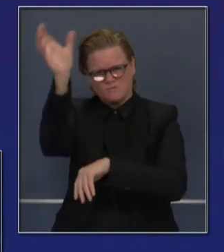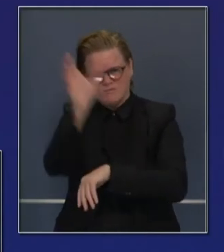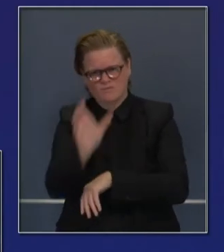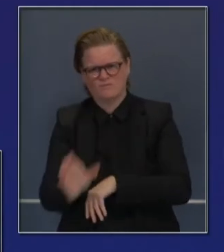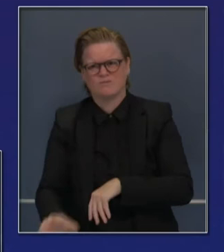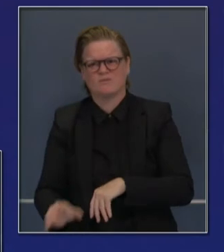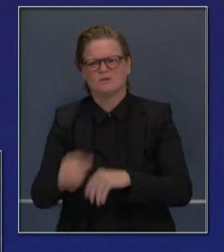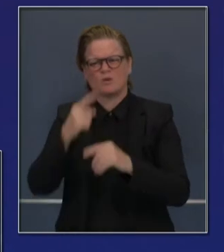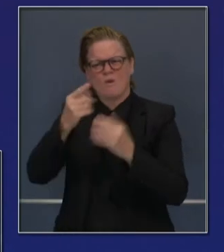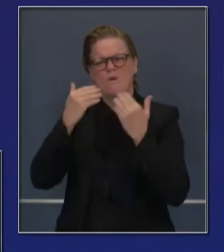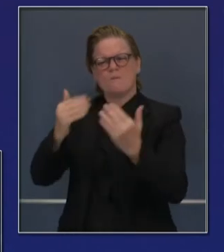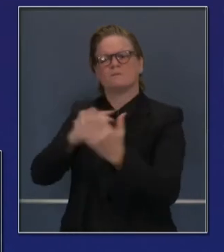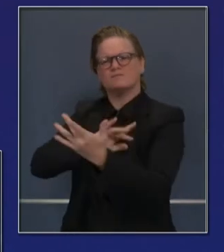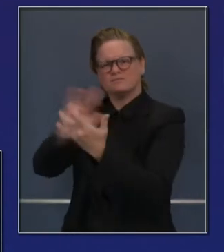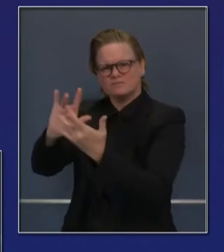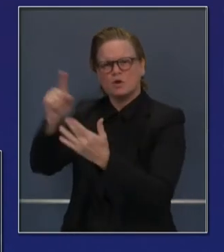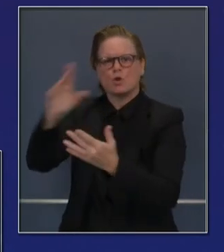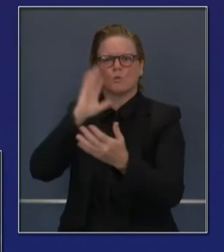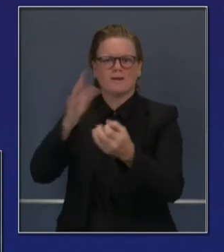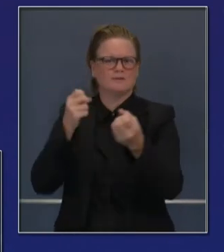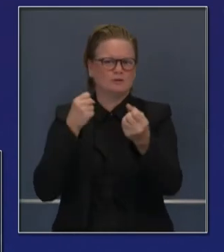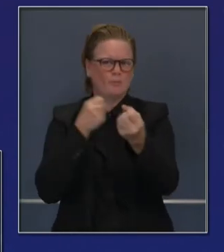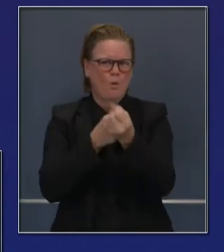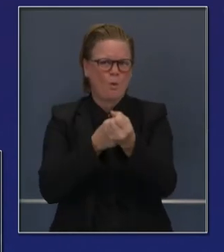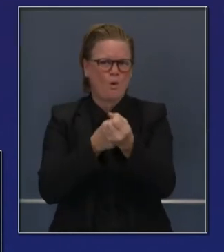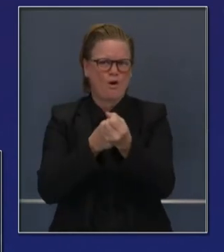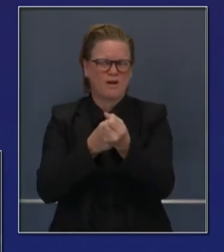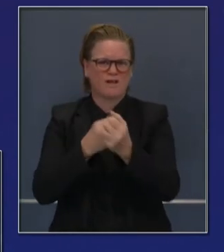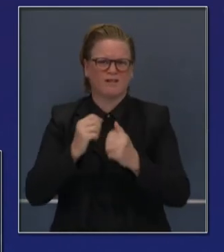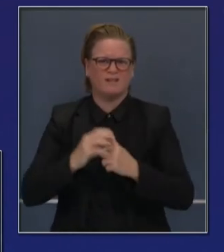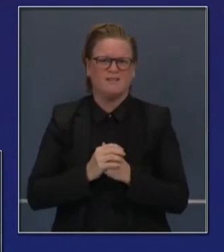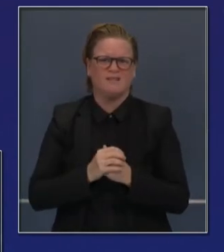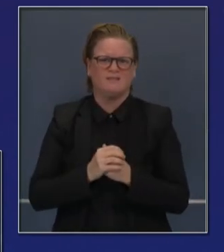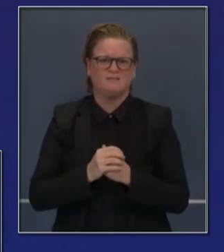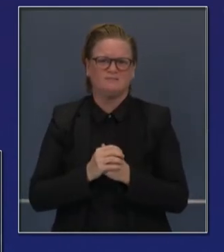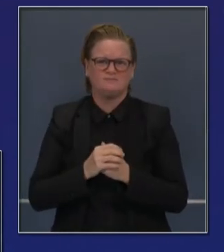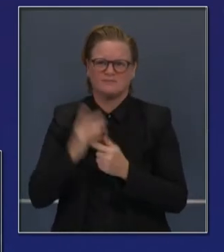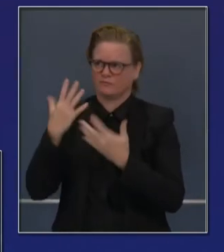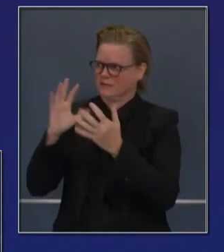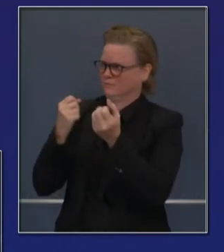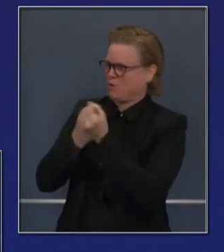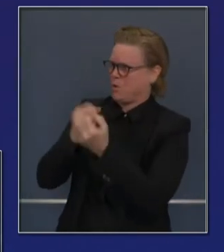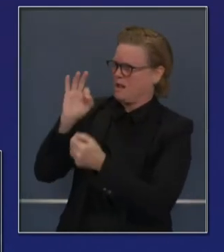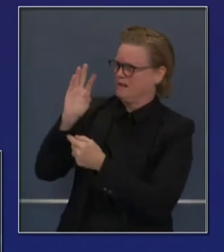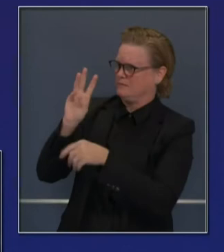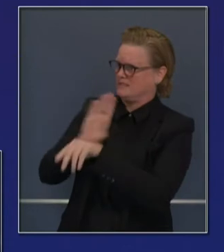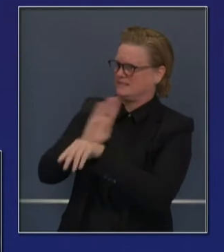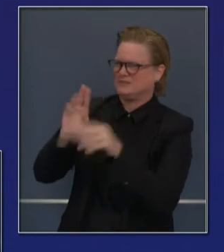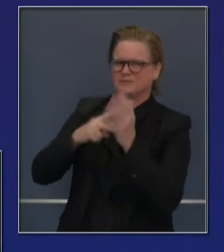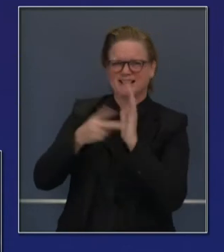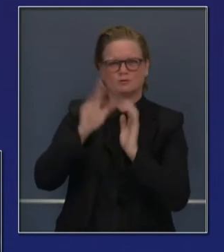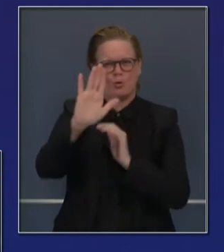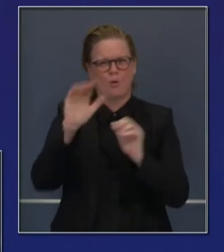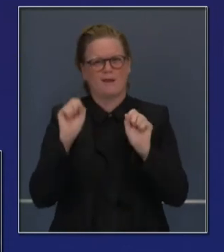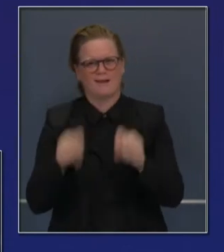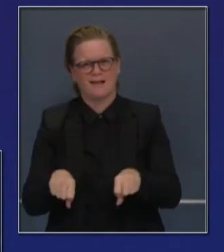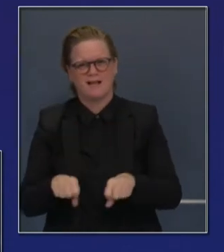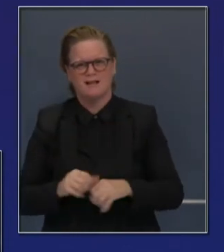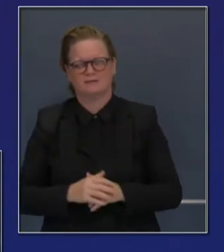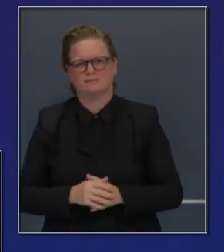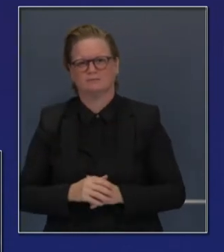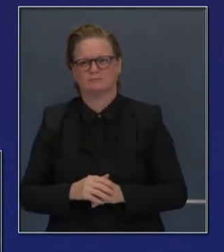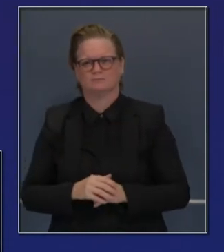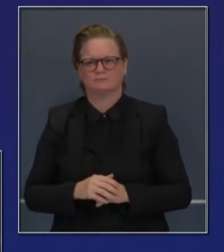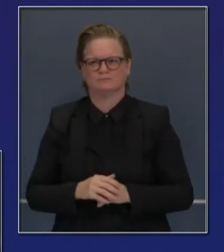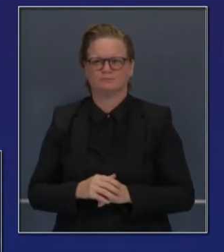support, additional staff. We did it as well to our economic program, our team called GoBiz, all with an